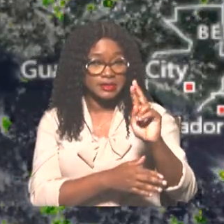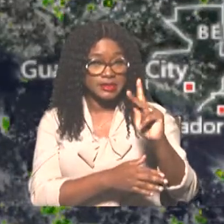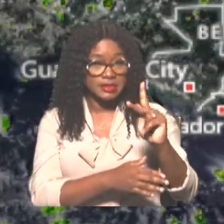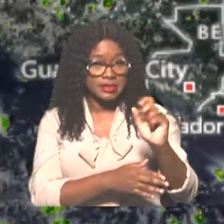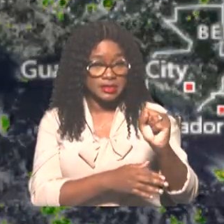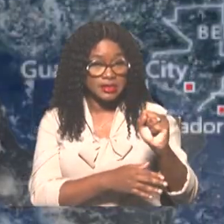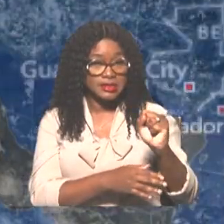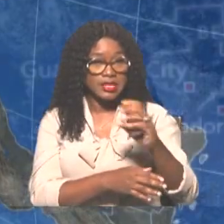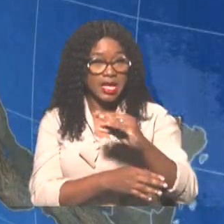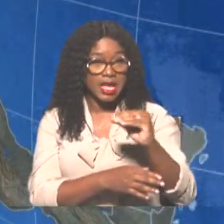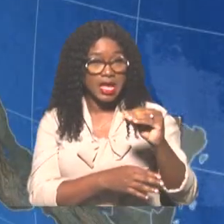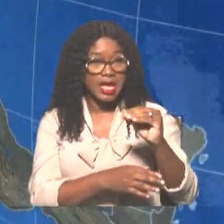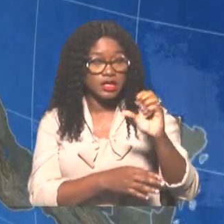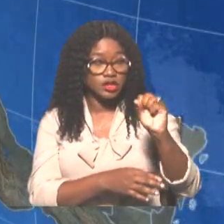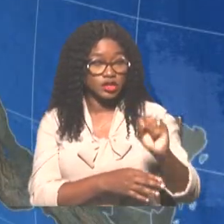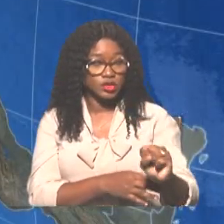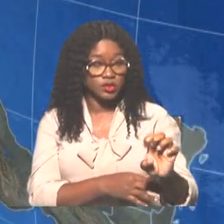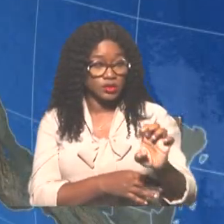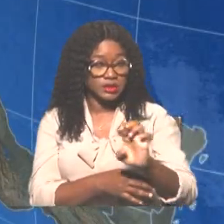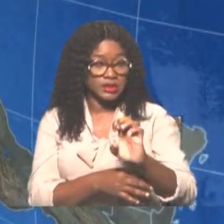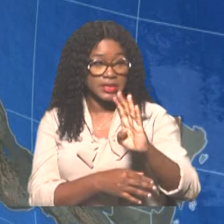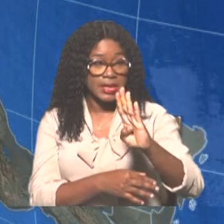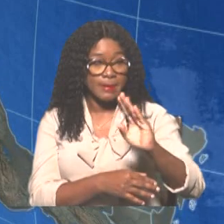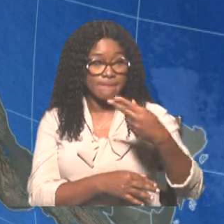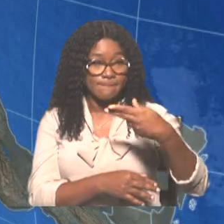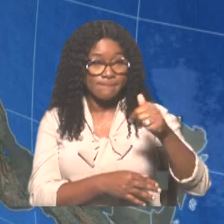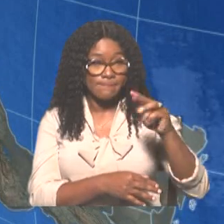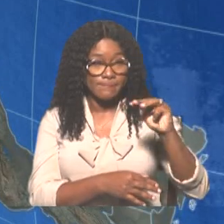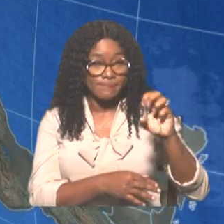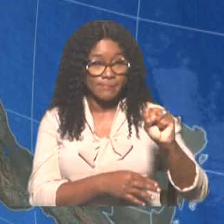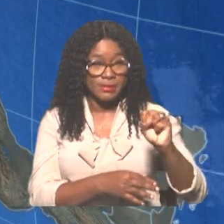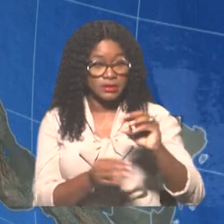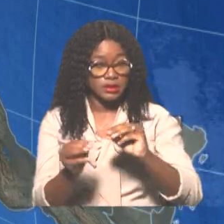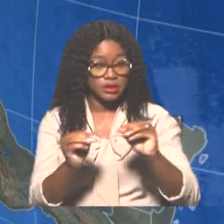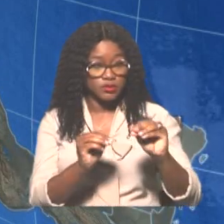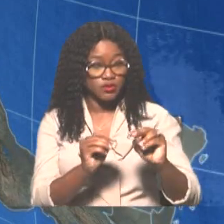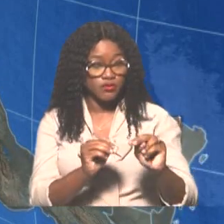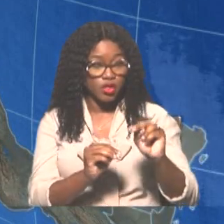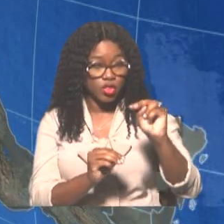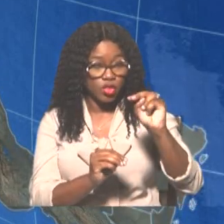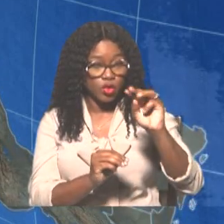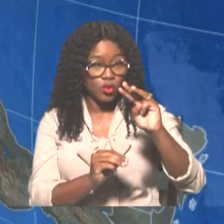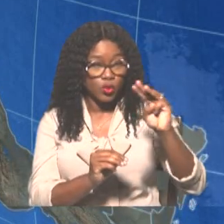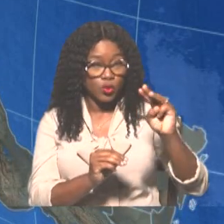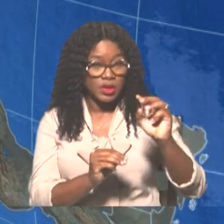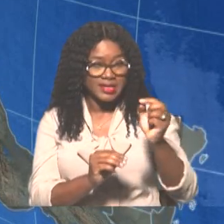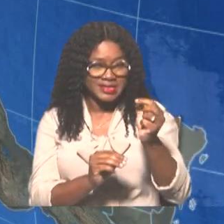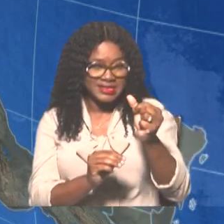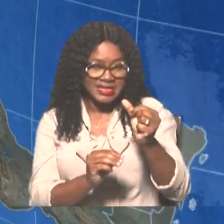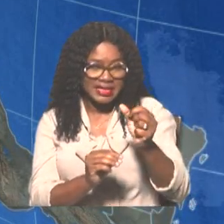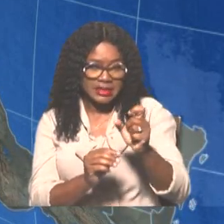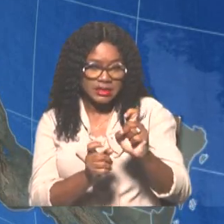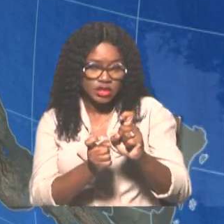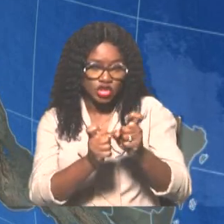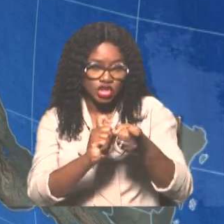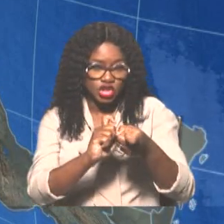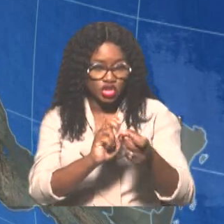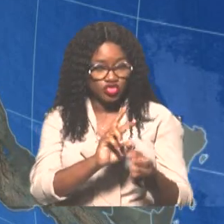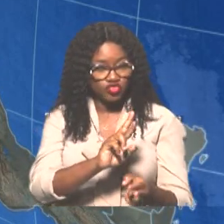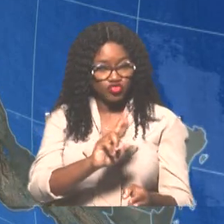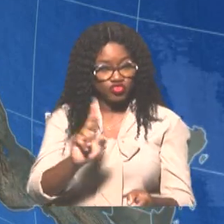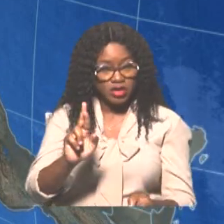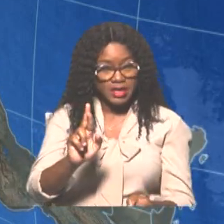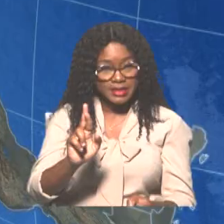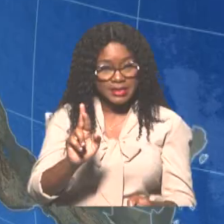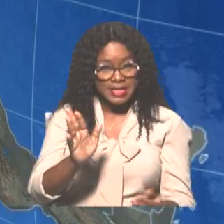southeast Bahamas. Erin is moving west-northwest and is expected to make a slight right turn later today, followed by